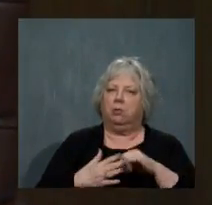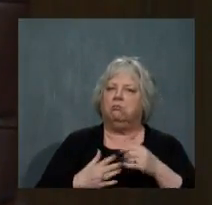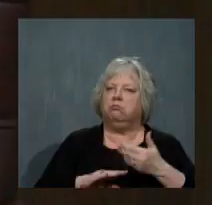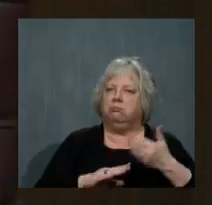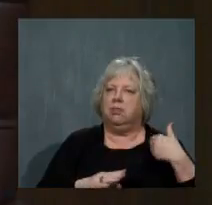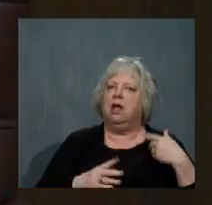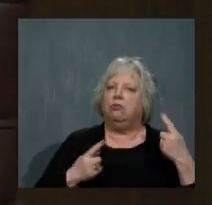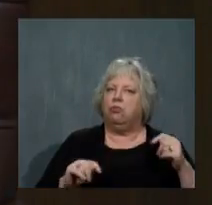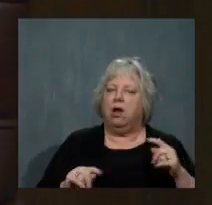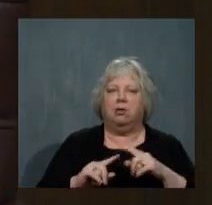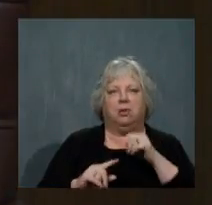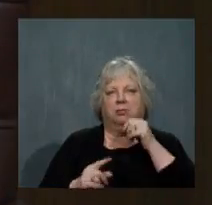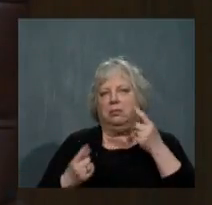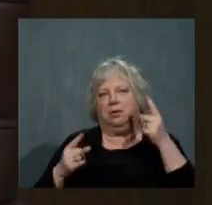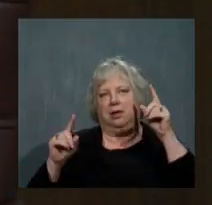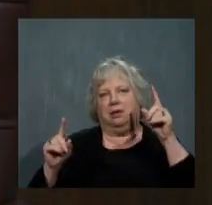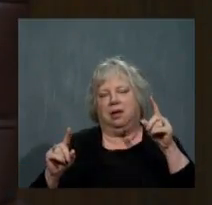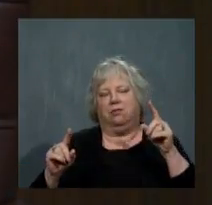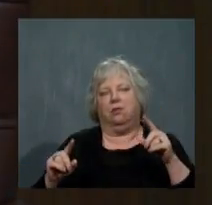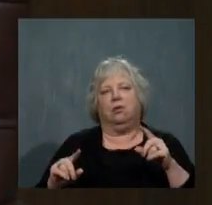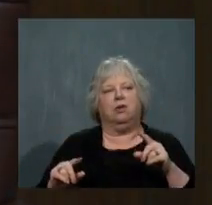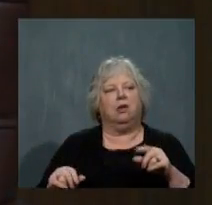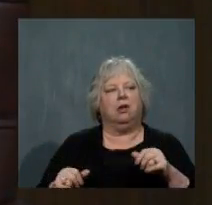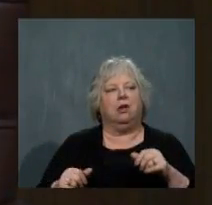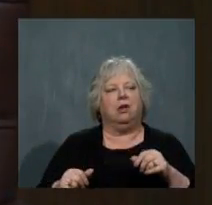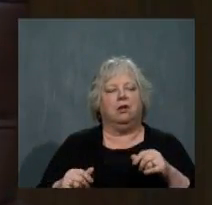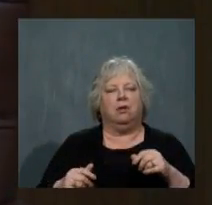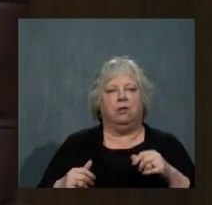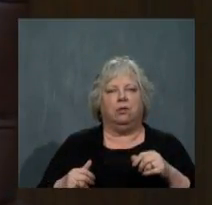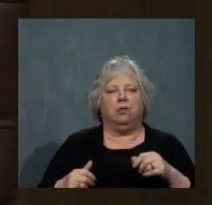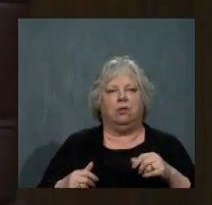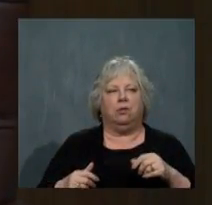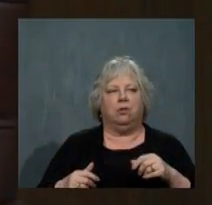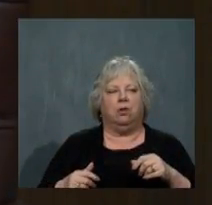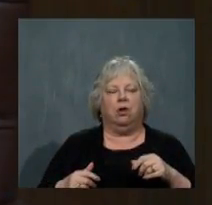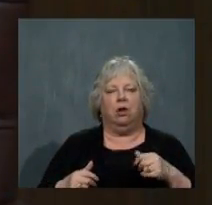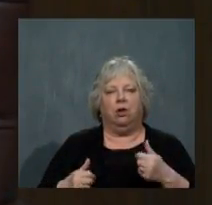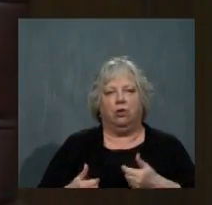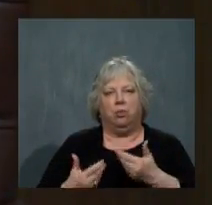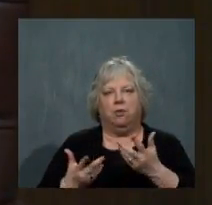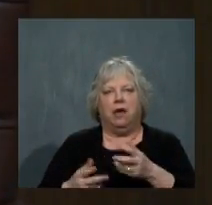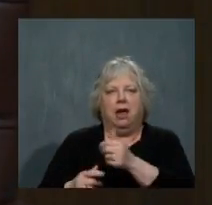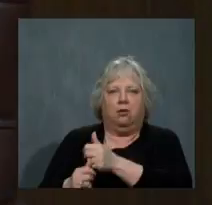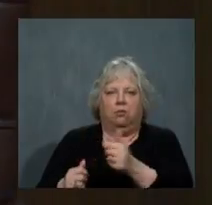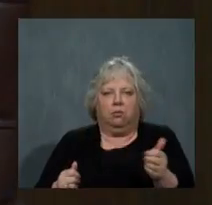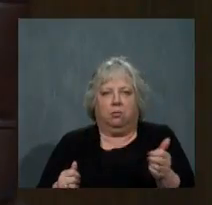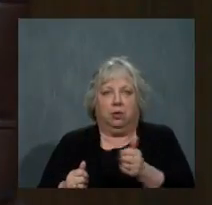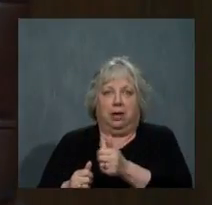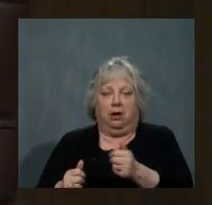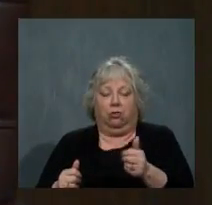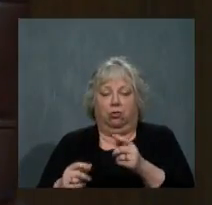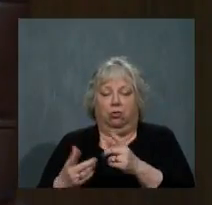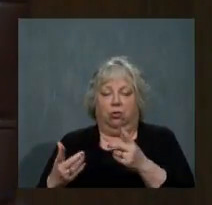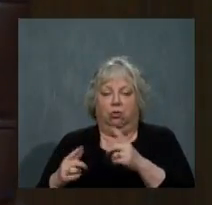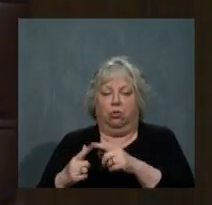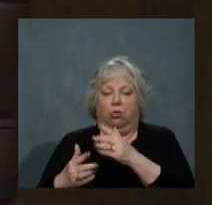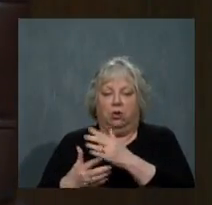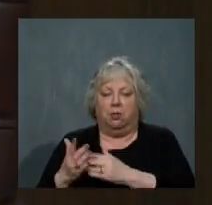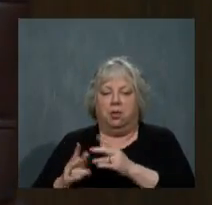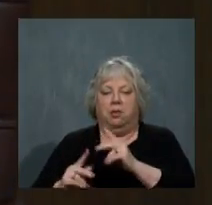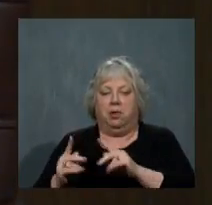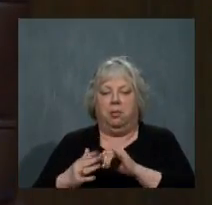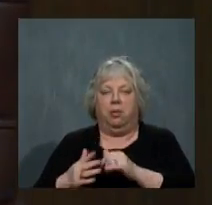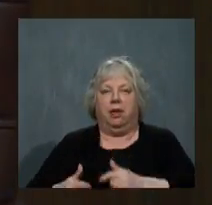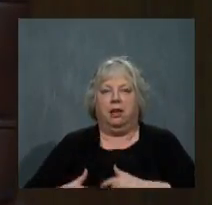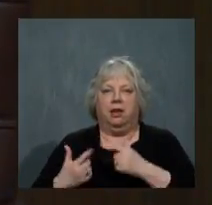successful to get transportation to some of the homeless people that I see up and down Colonel Glenn and